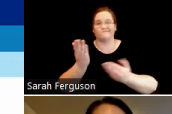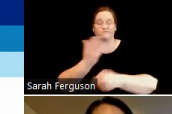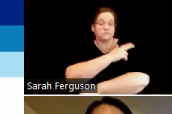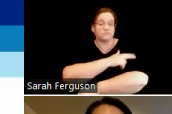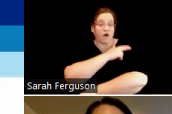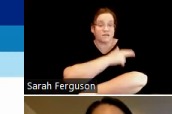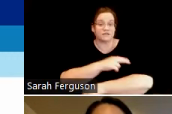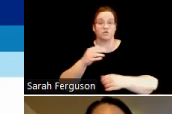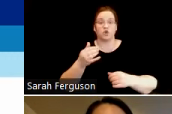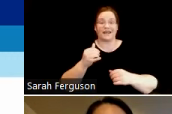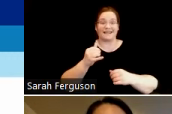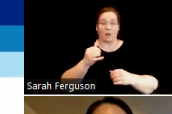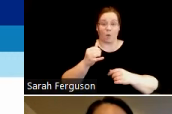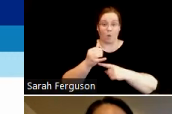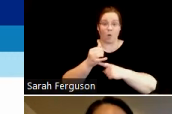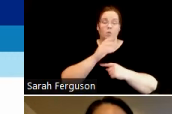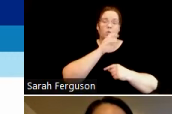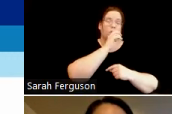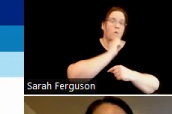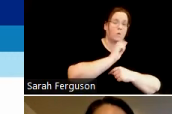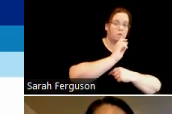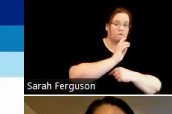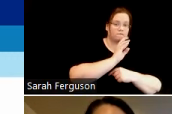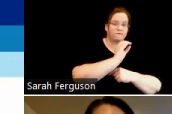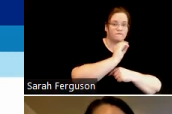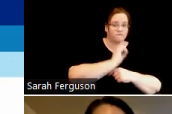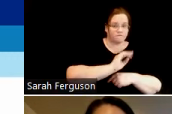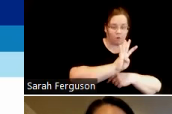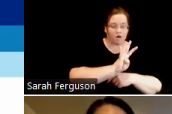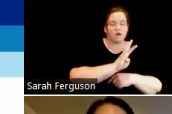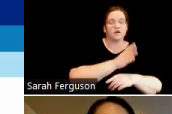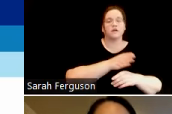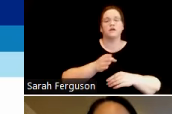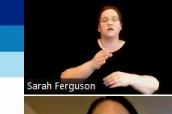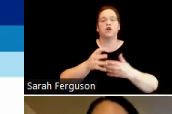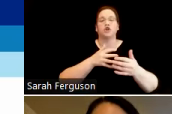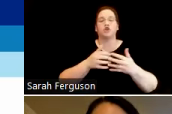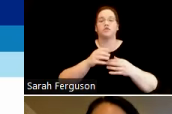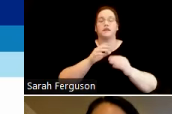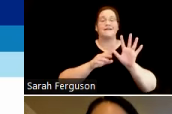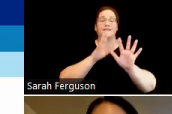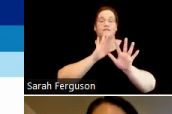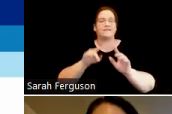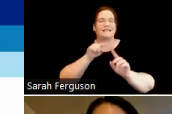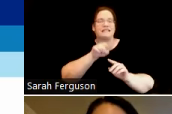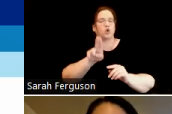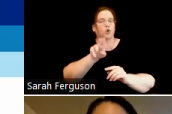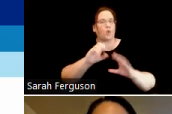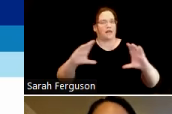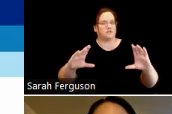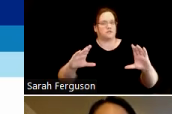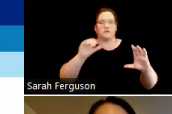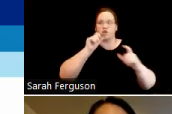is 0 to 4-year-olds. The gray bar is 5 to 17-year-olds. This is in the United States, not in